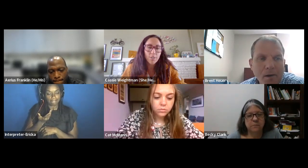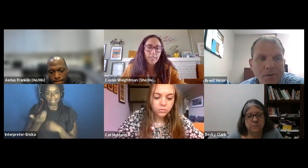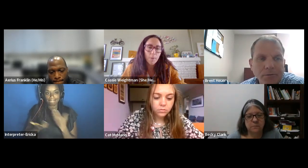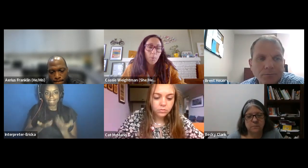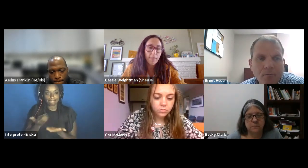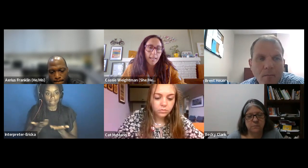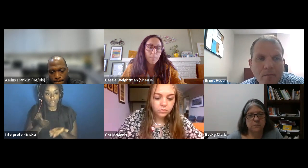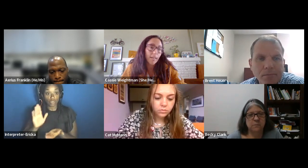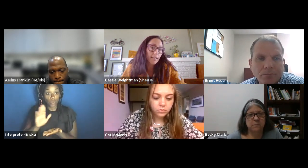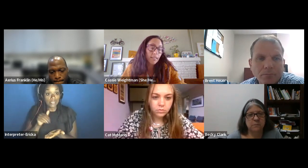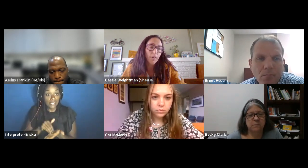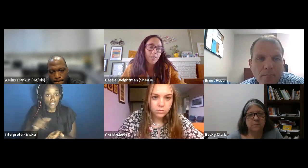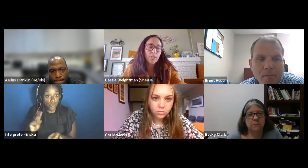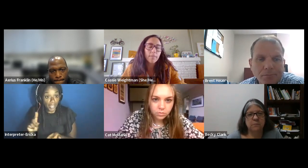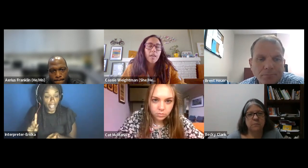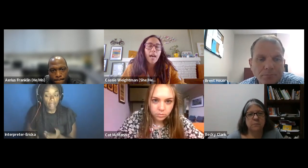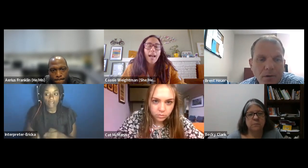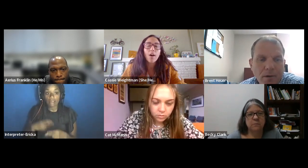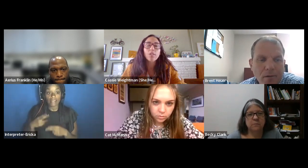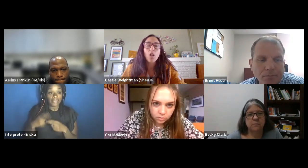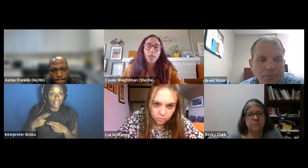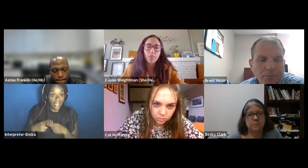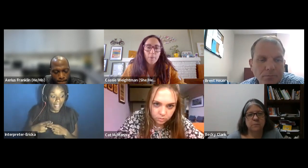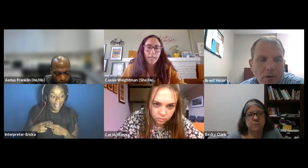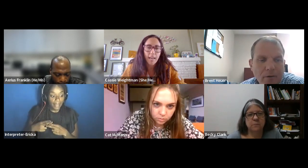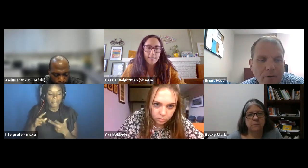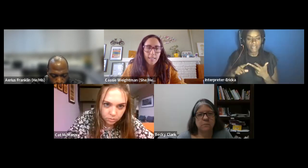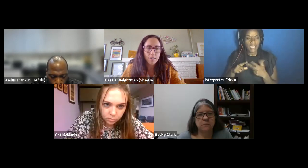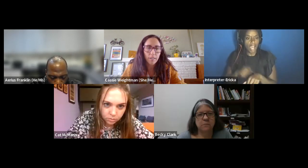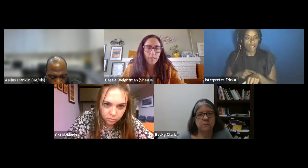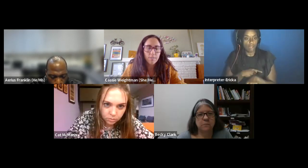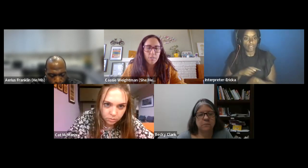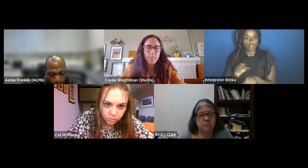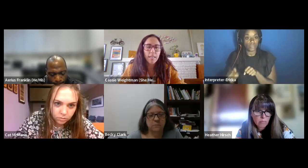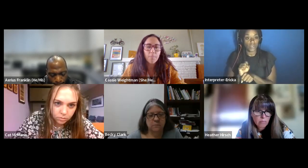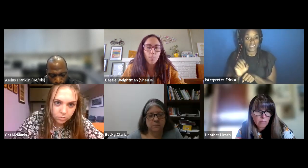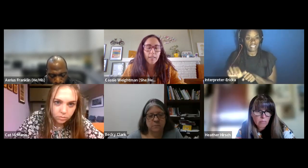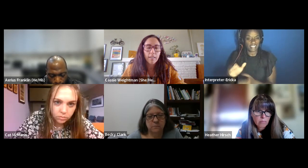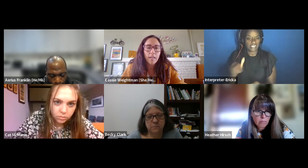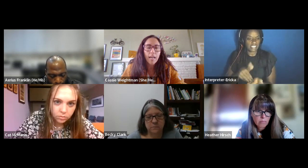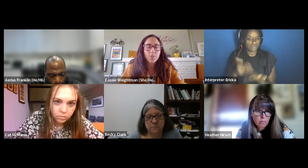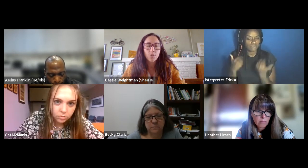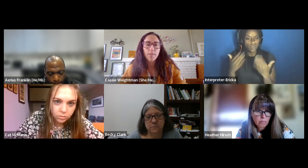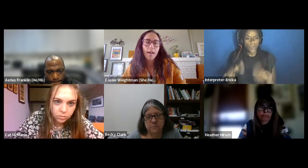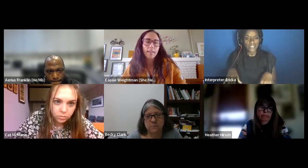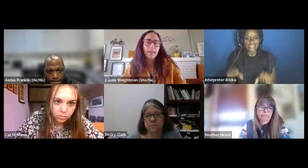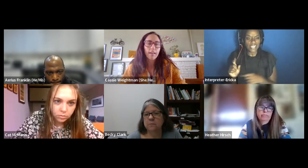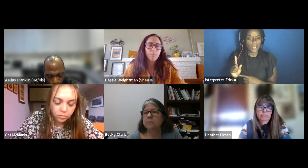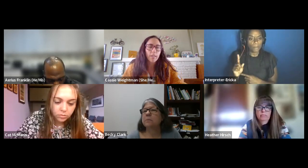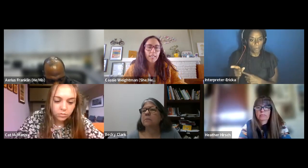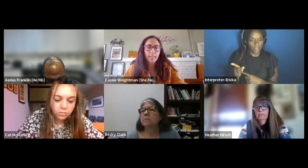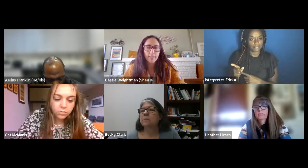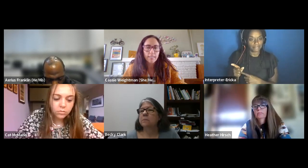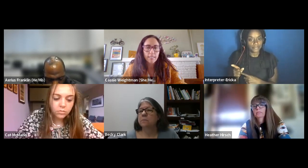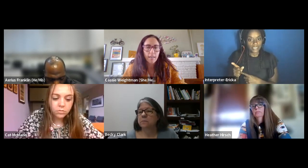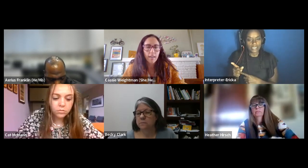where your center is, maybe what the name and then the location, and how long you've been at that center. So let's just take a moment and do that